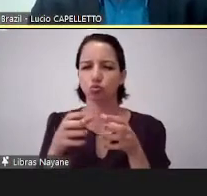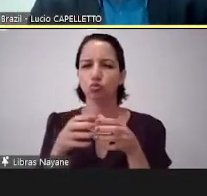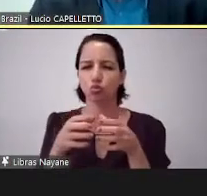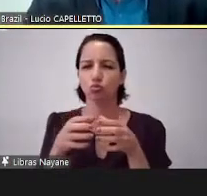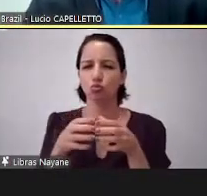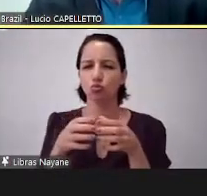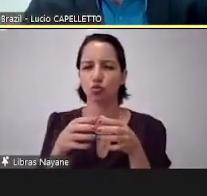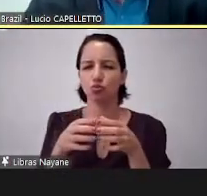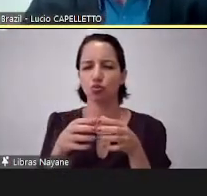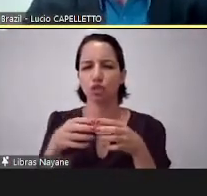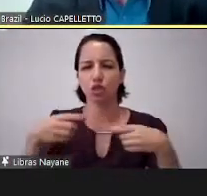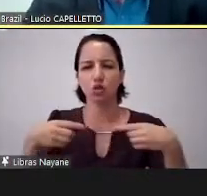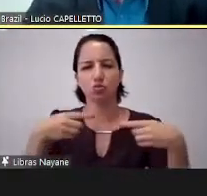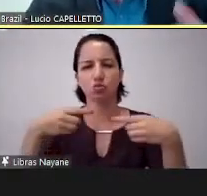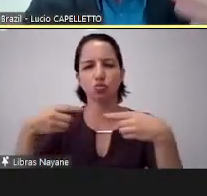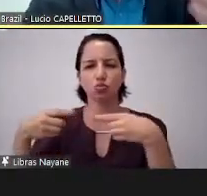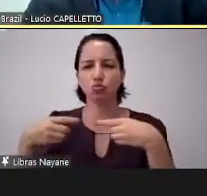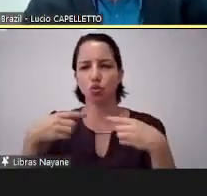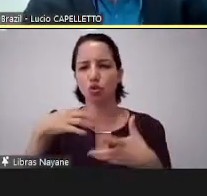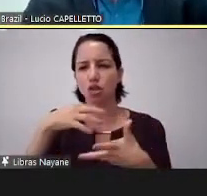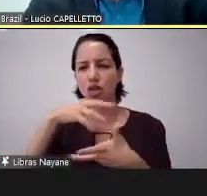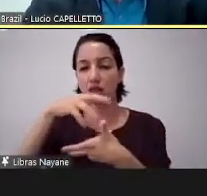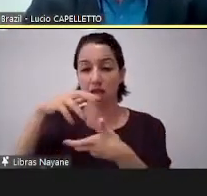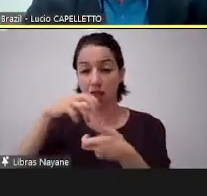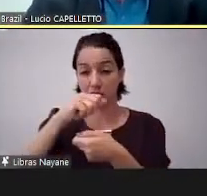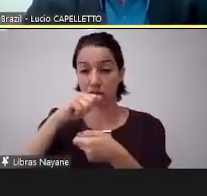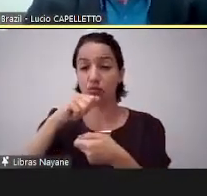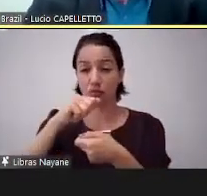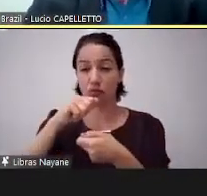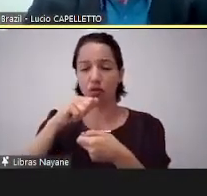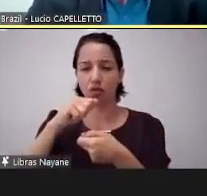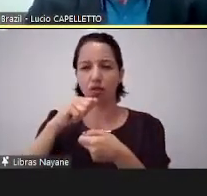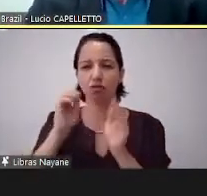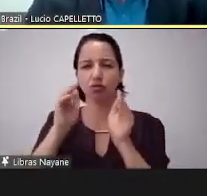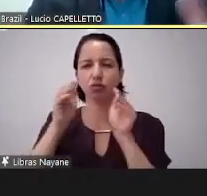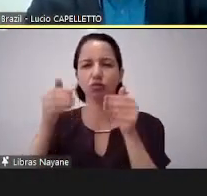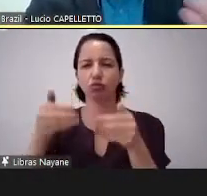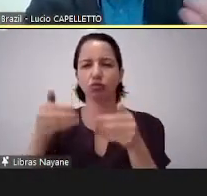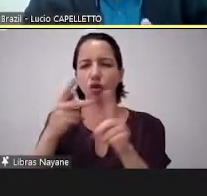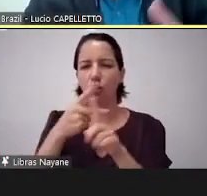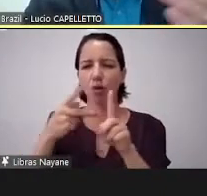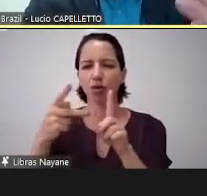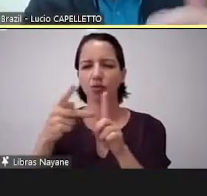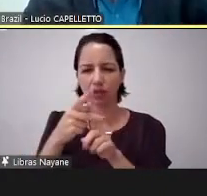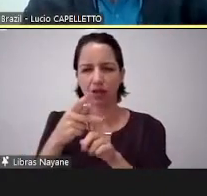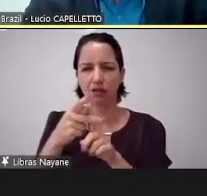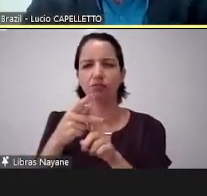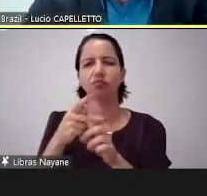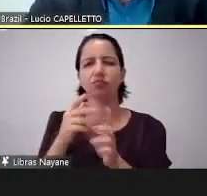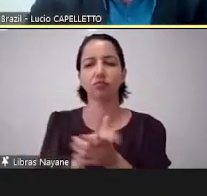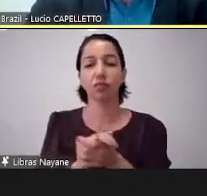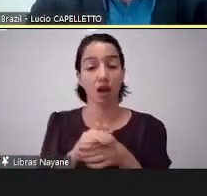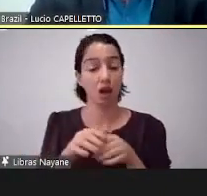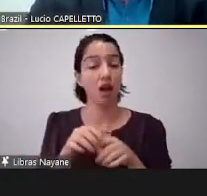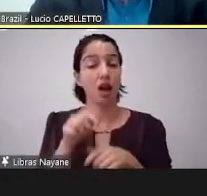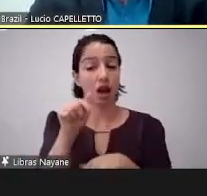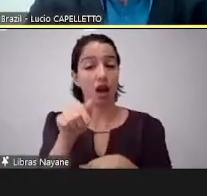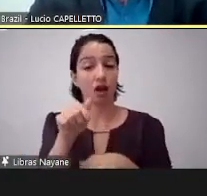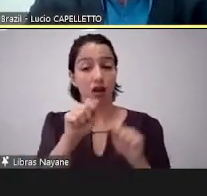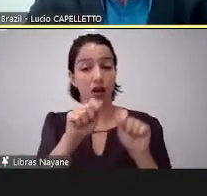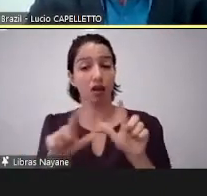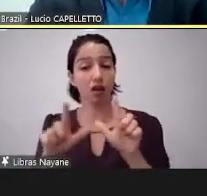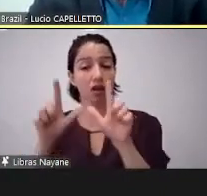As I said, and we have many discussions on it. Well,